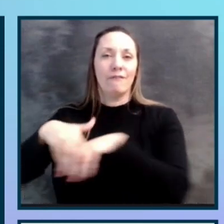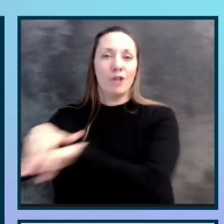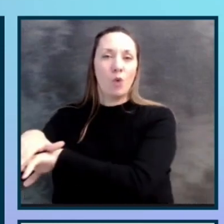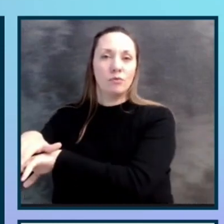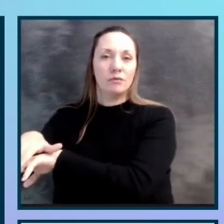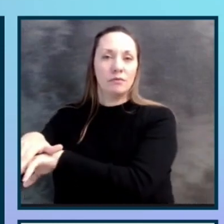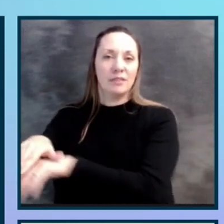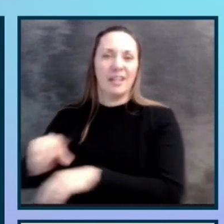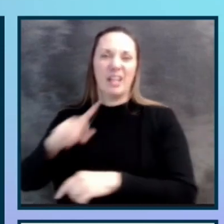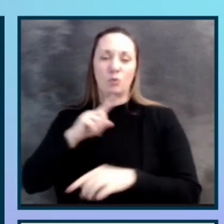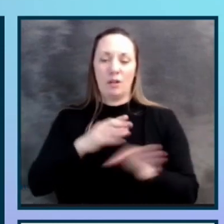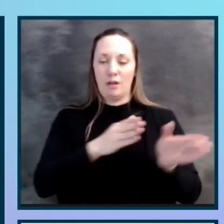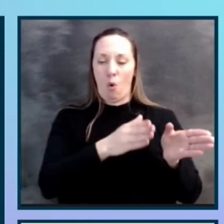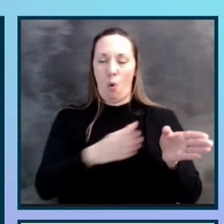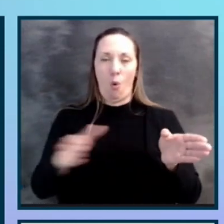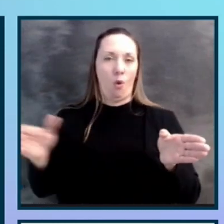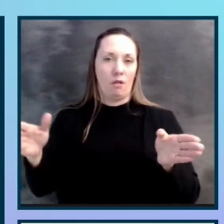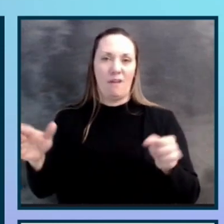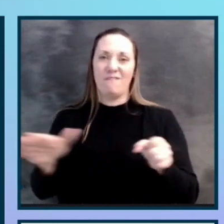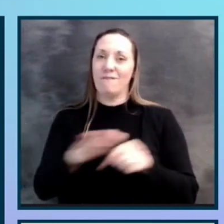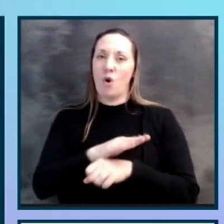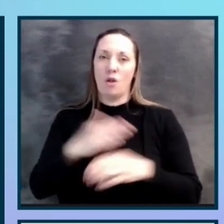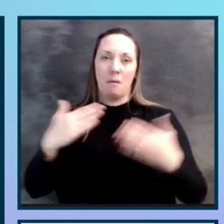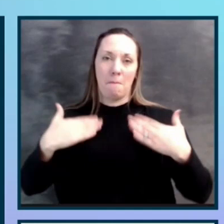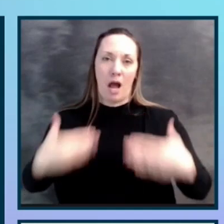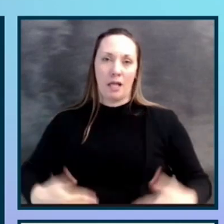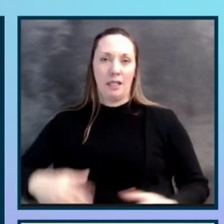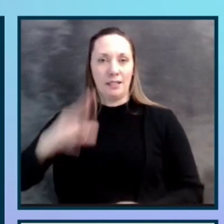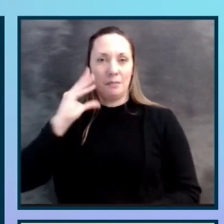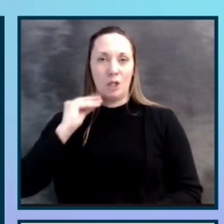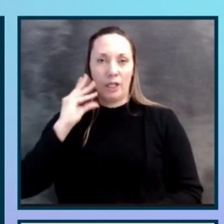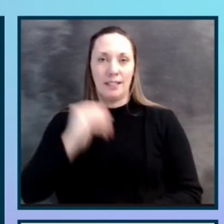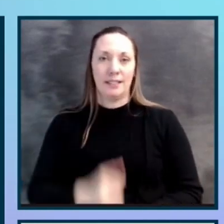basically a whole full body experience.